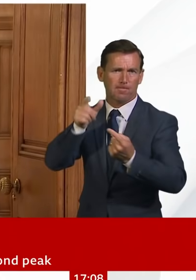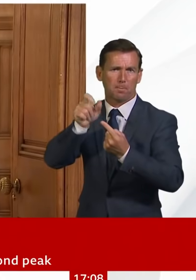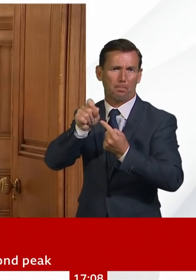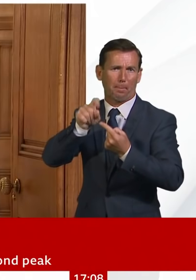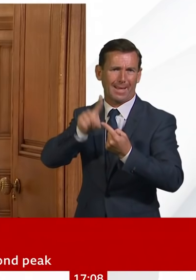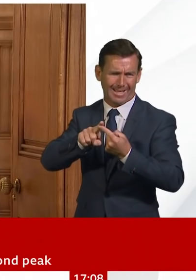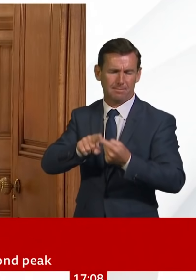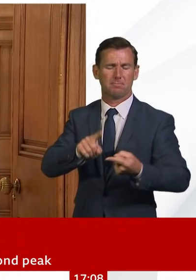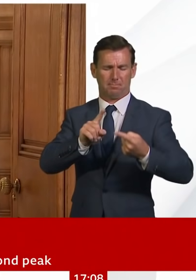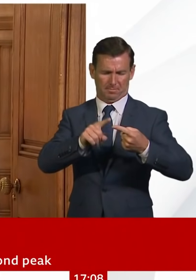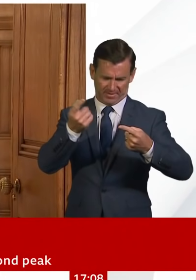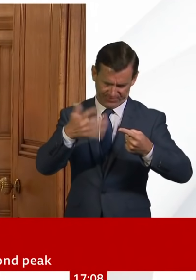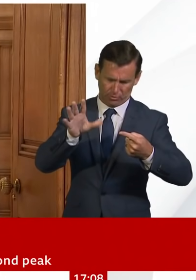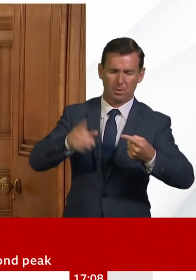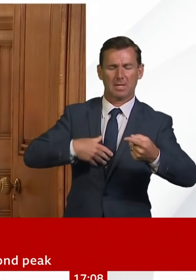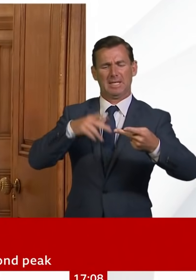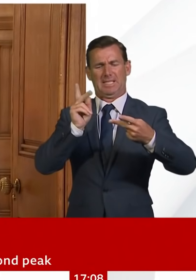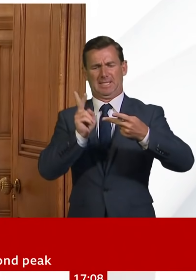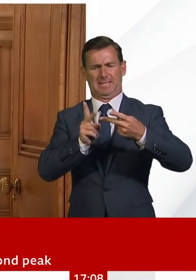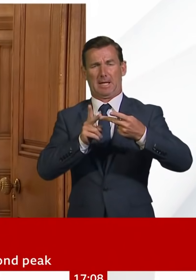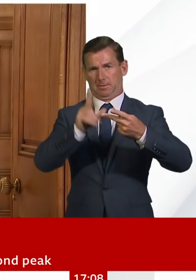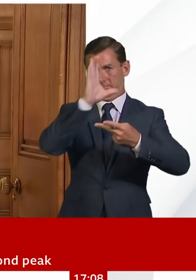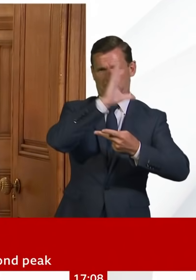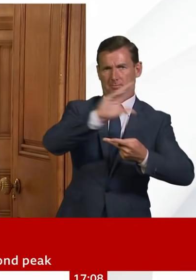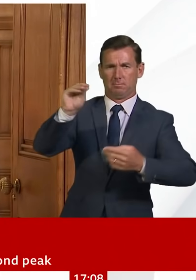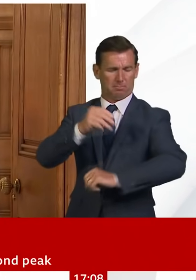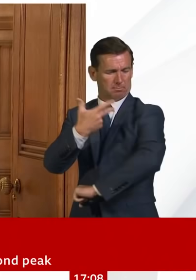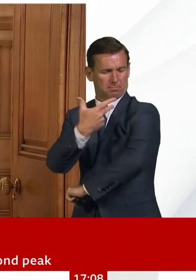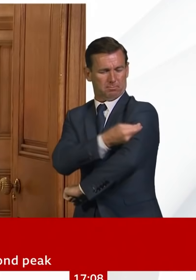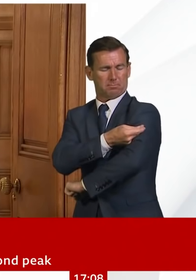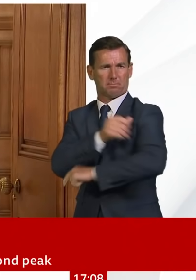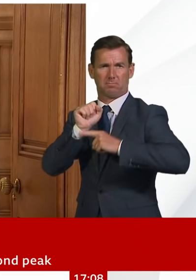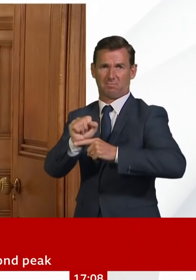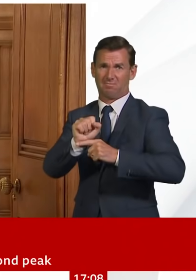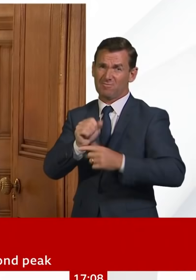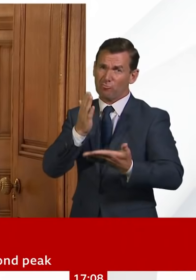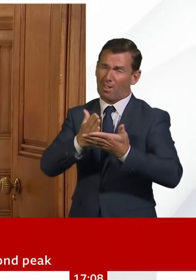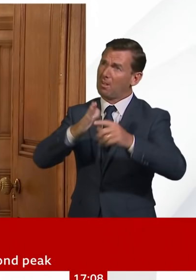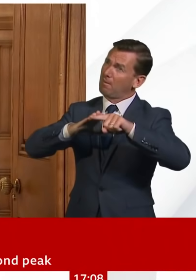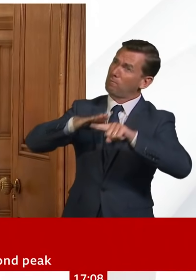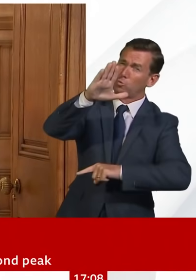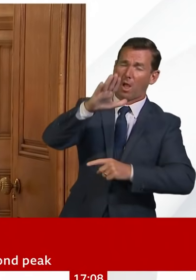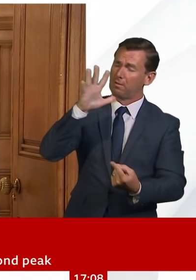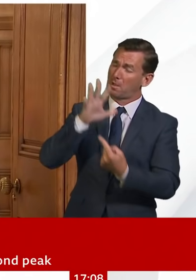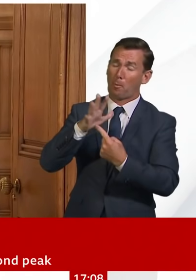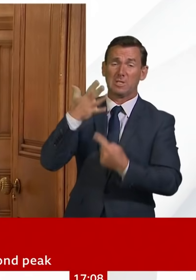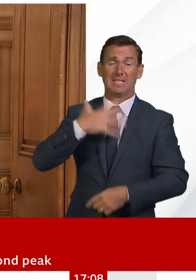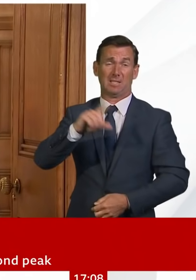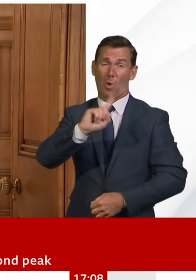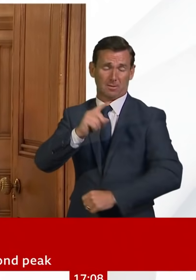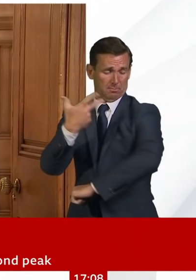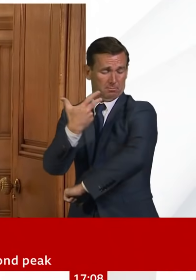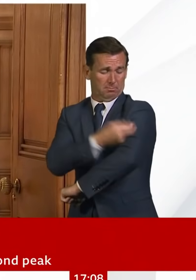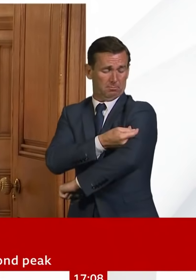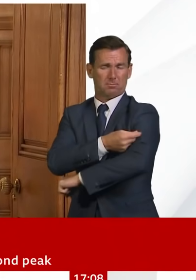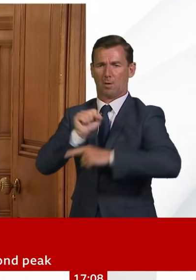to talk about is vaccines. In the long run, the best way to defeat coronavirus is through a vaccine. After all,